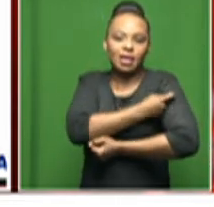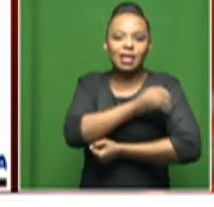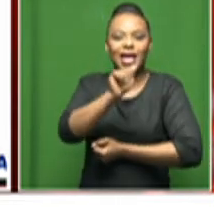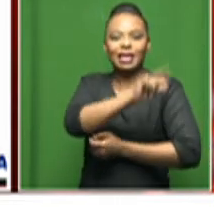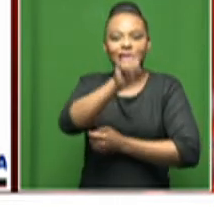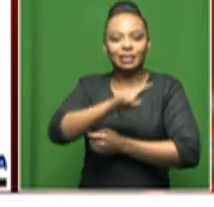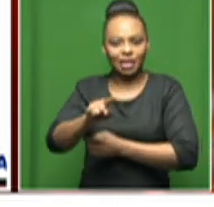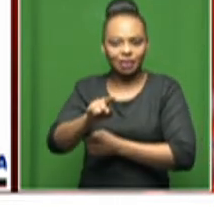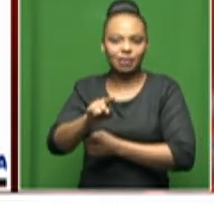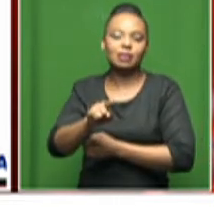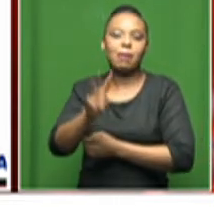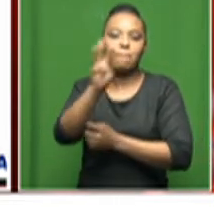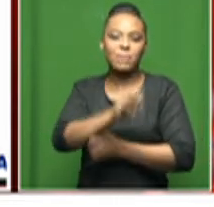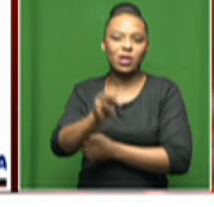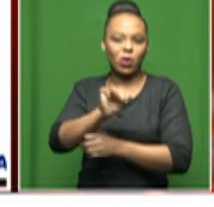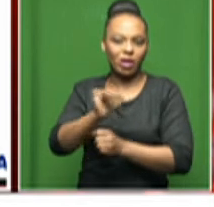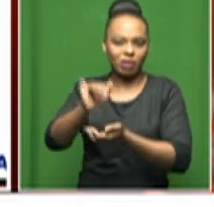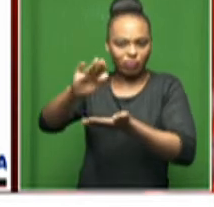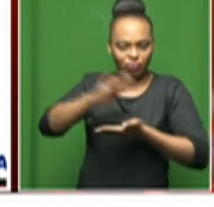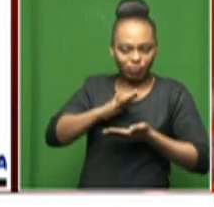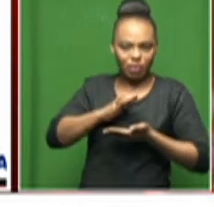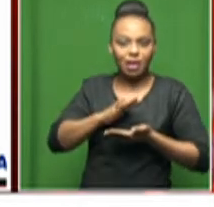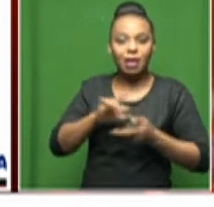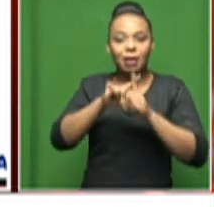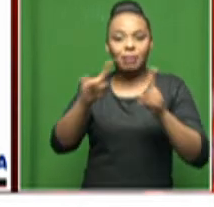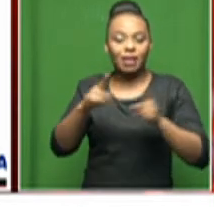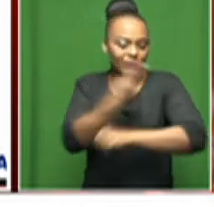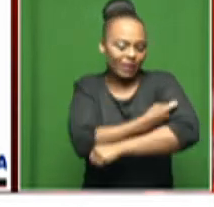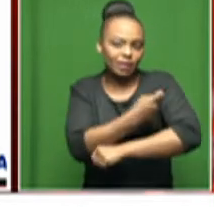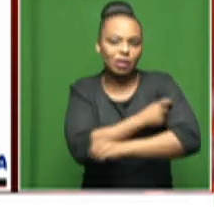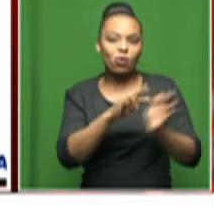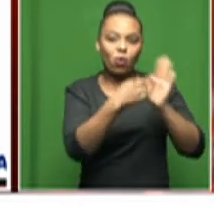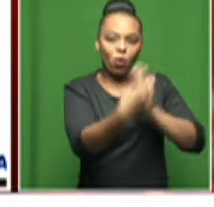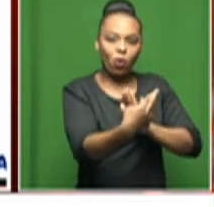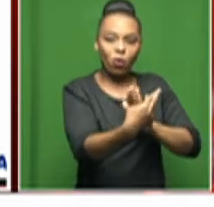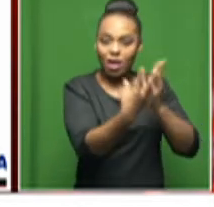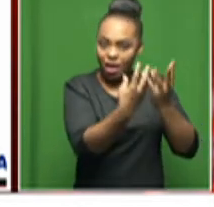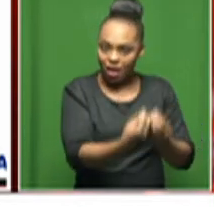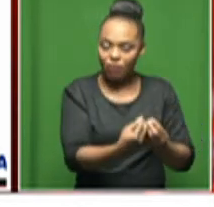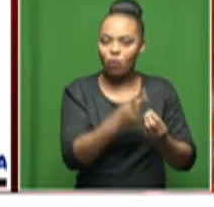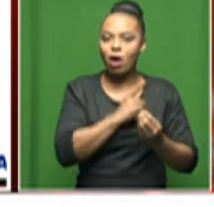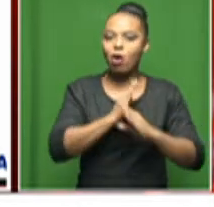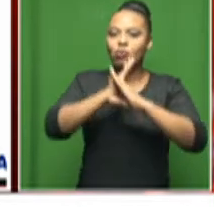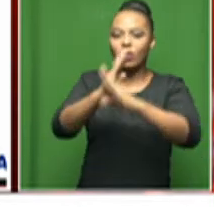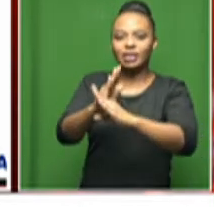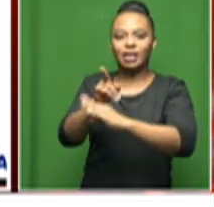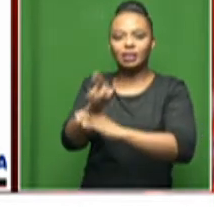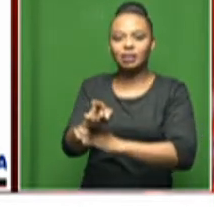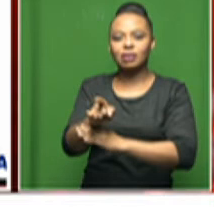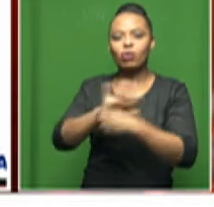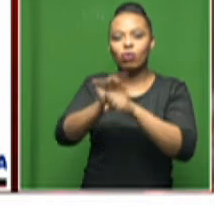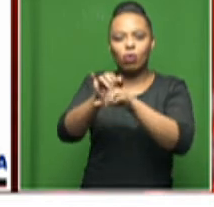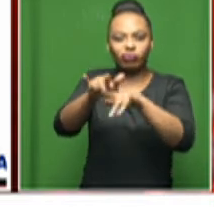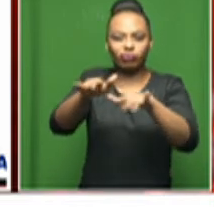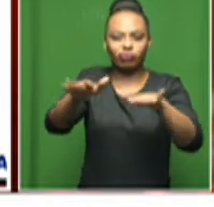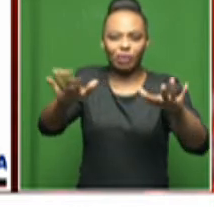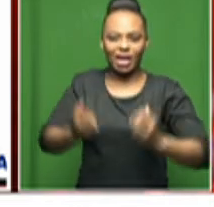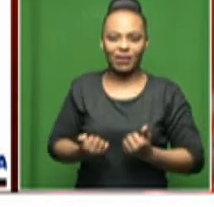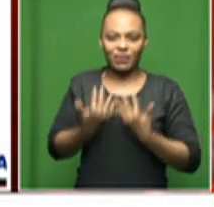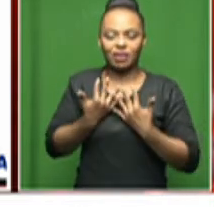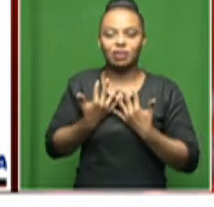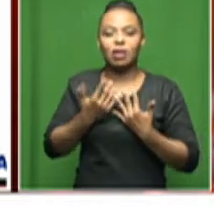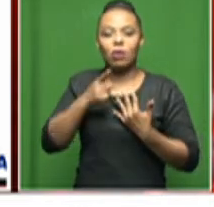vaccine, and might this vaccine still have some role to play, if not to protect against mild to moderate infection? And I think the